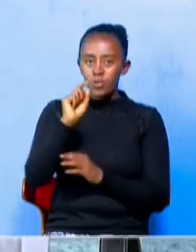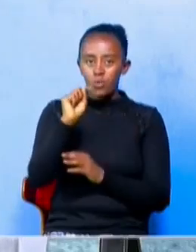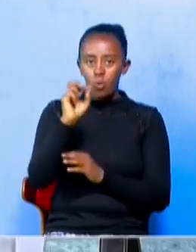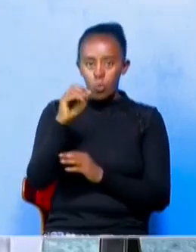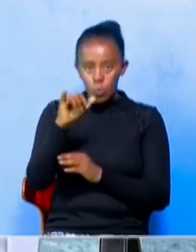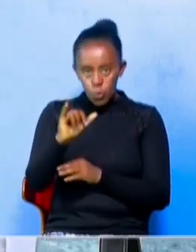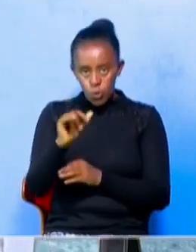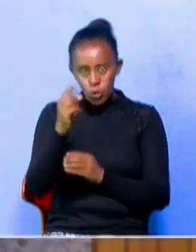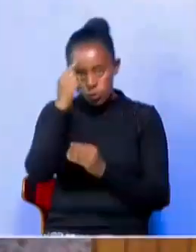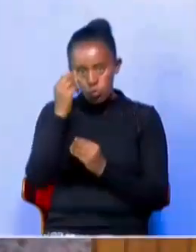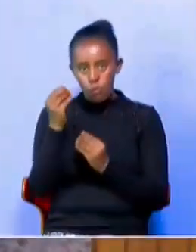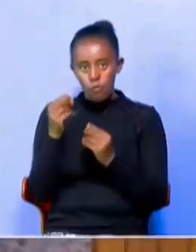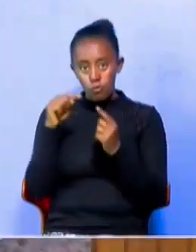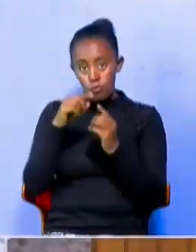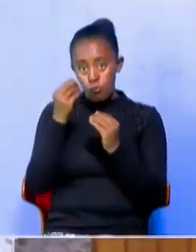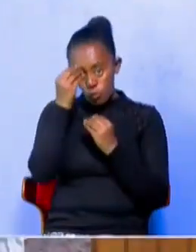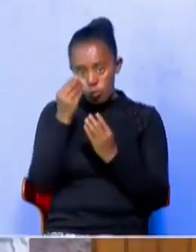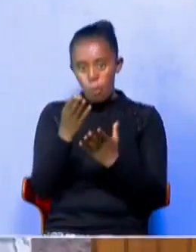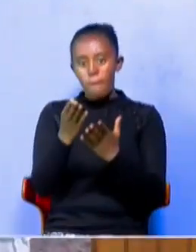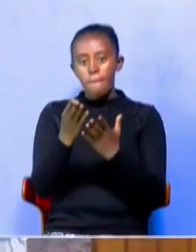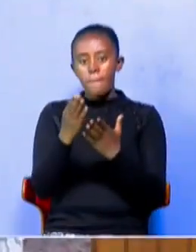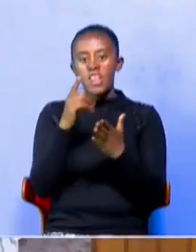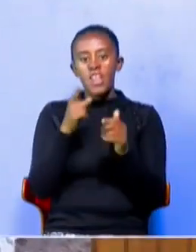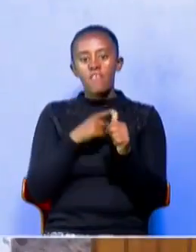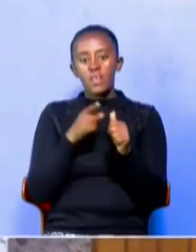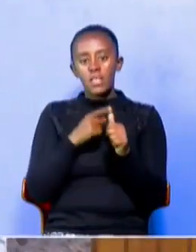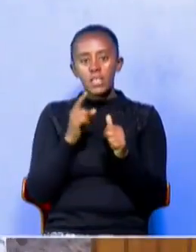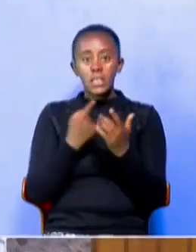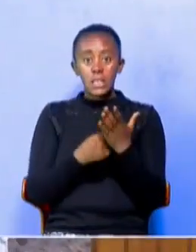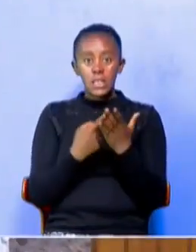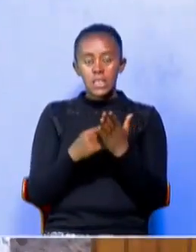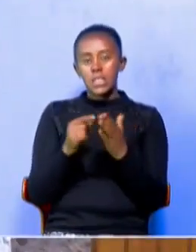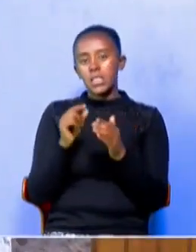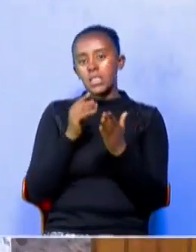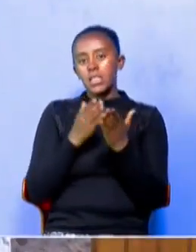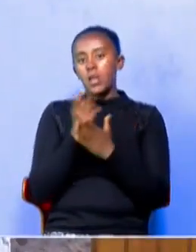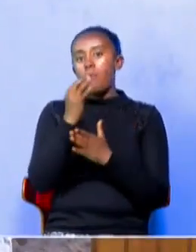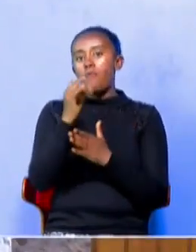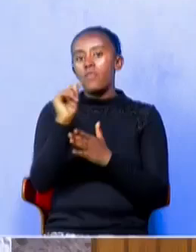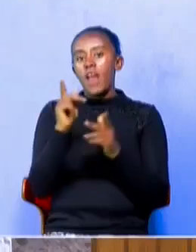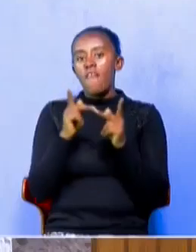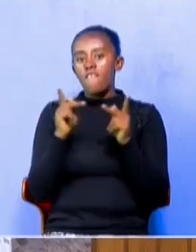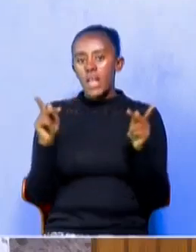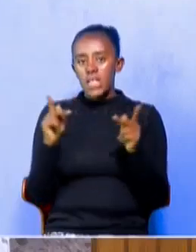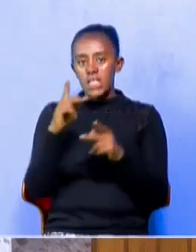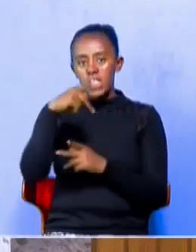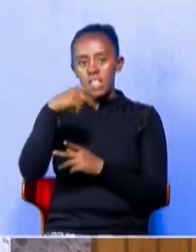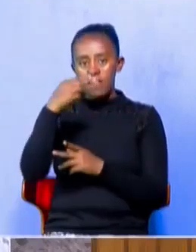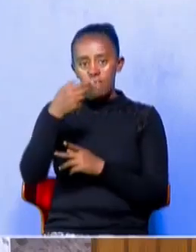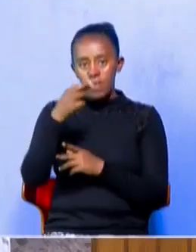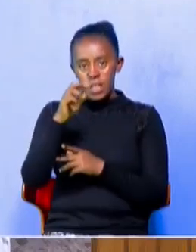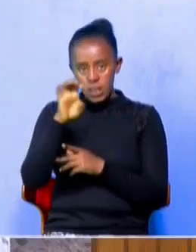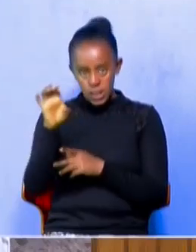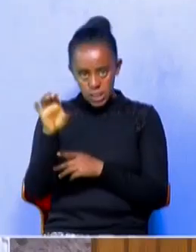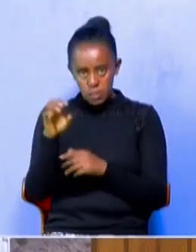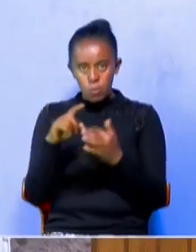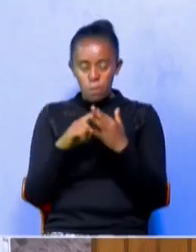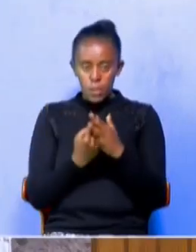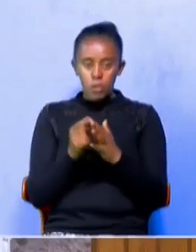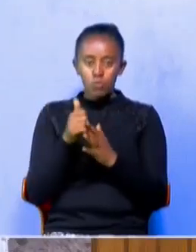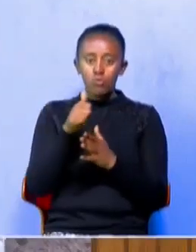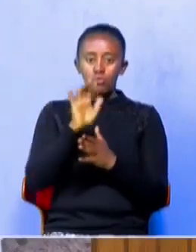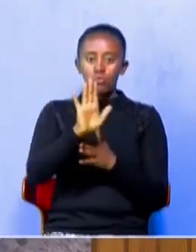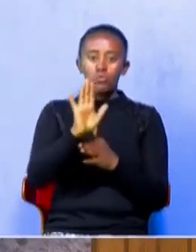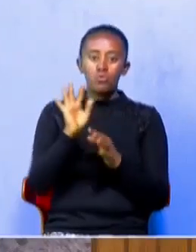to inform you the first part of the story, these are some of the phrases so as to begin your story. The